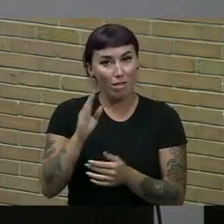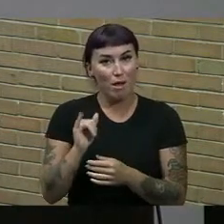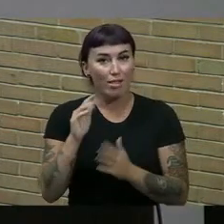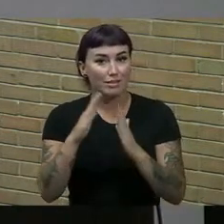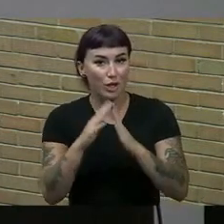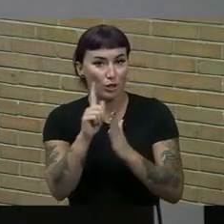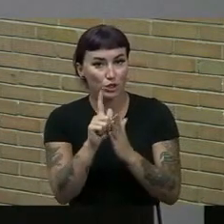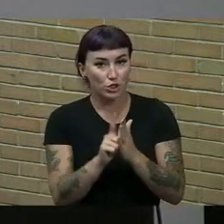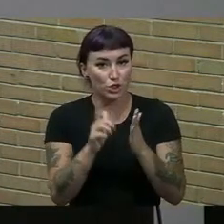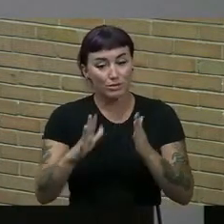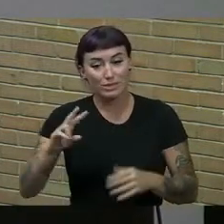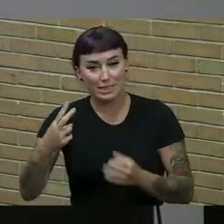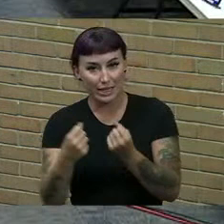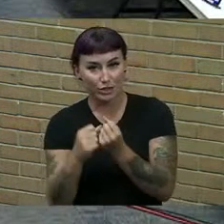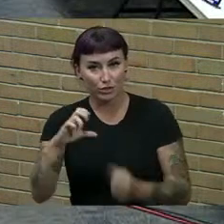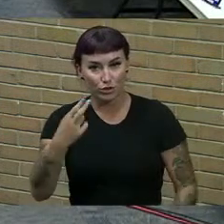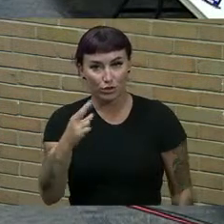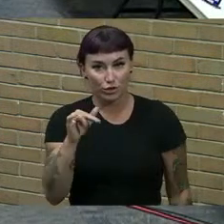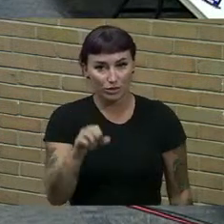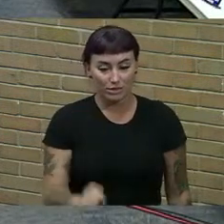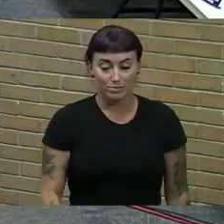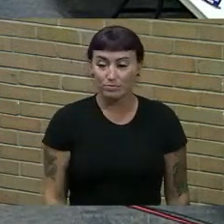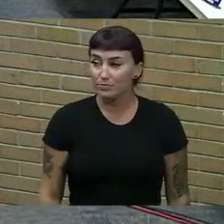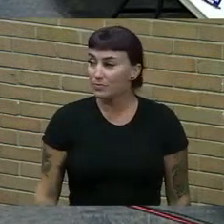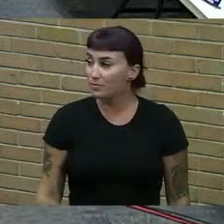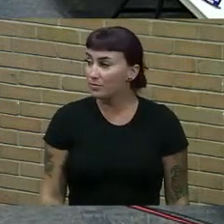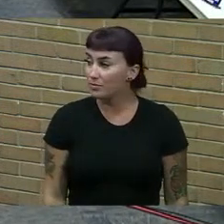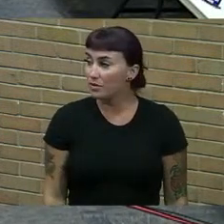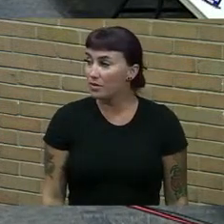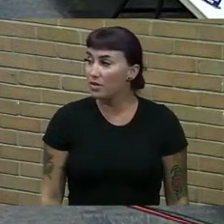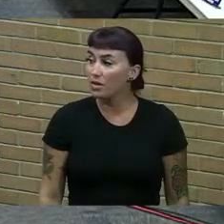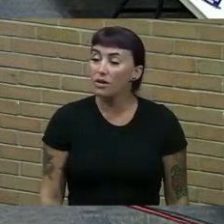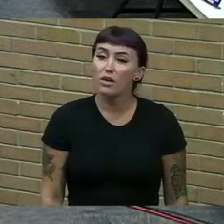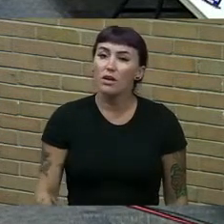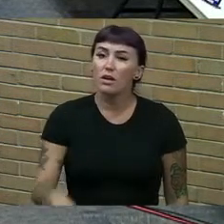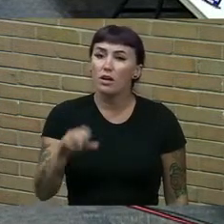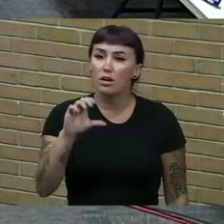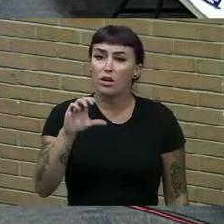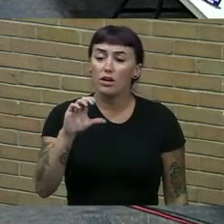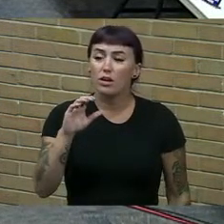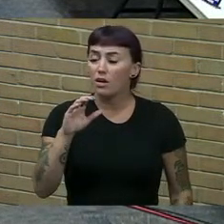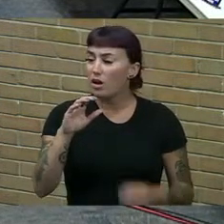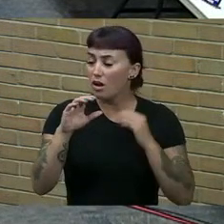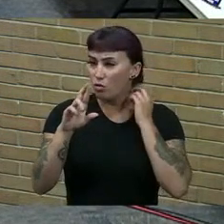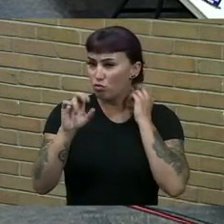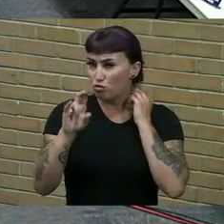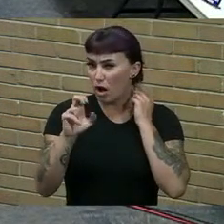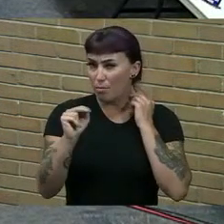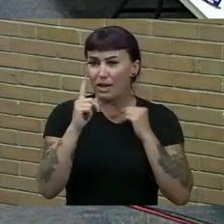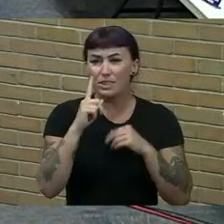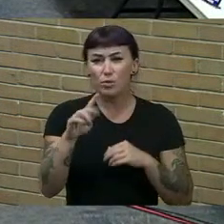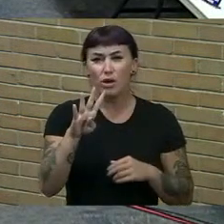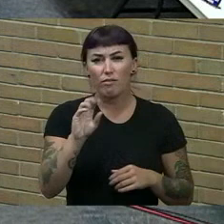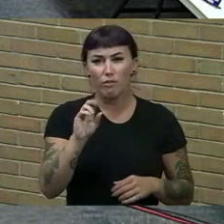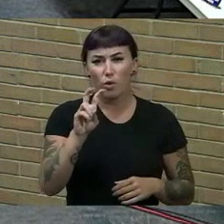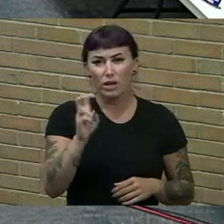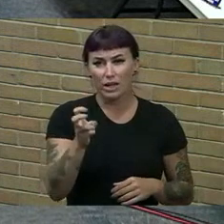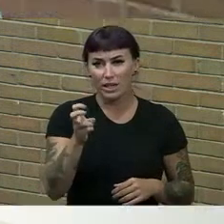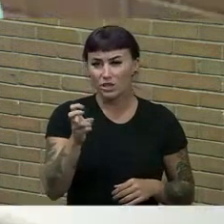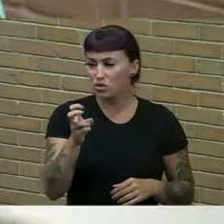attorney. Second. Oh, friendly amendment, did we get the 40-inch American elm at 50